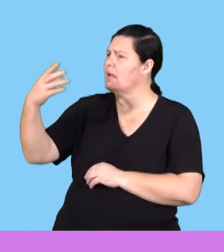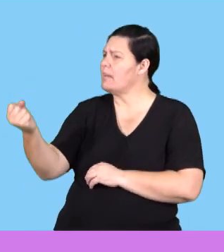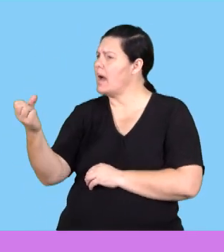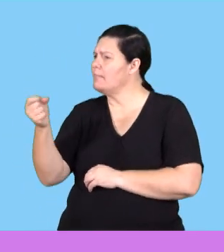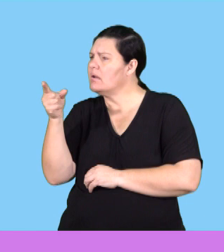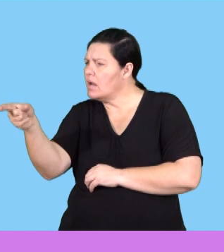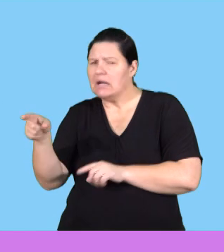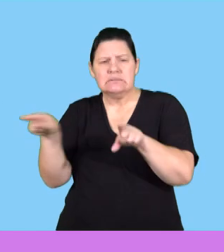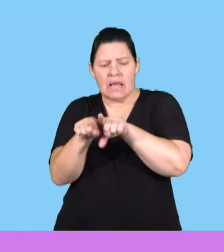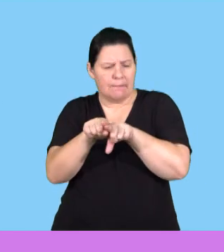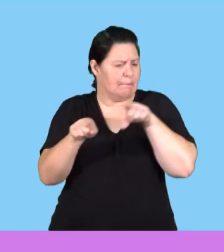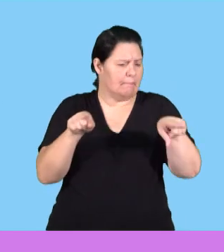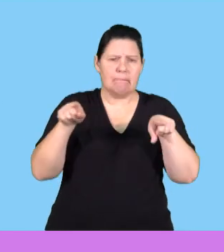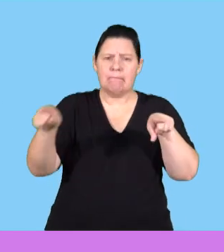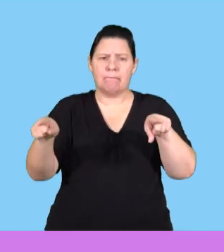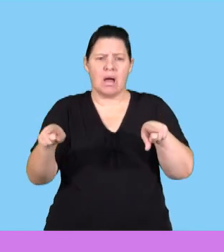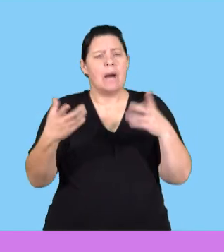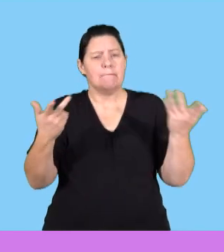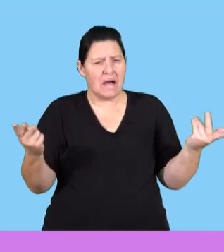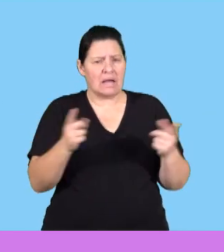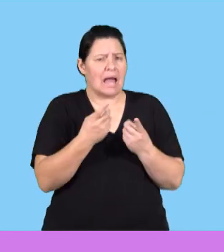meal of the same brand for